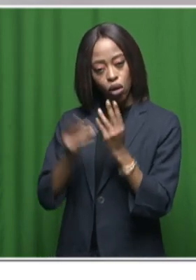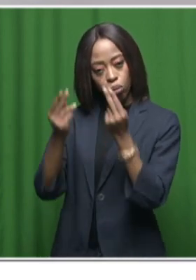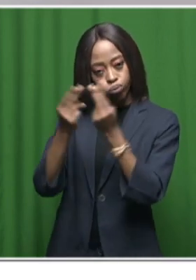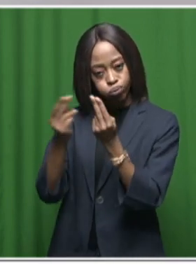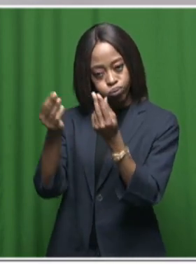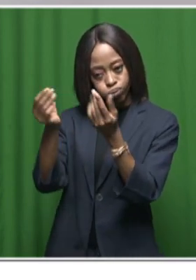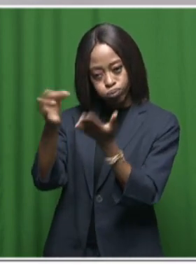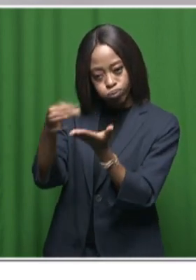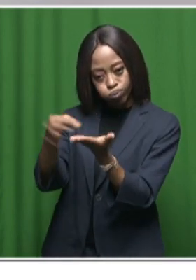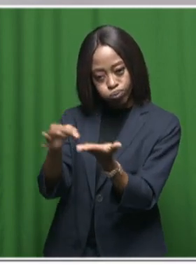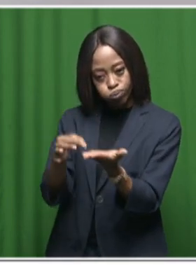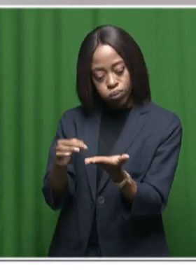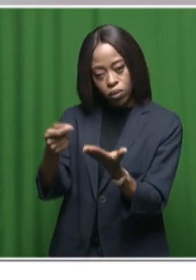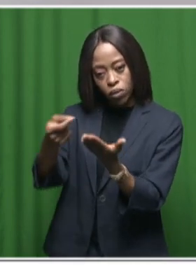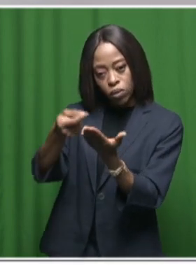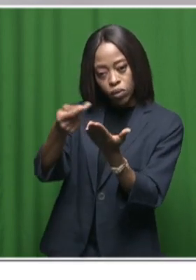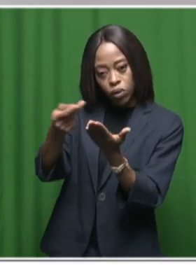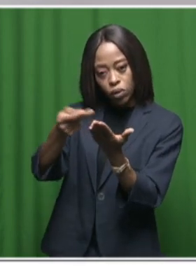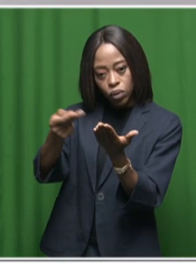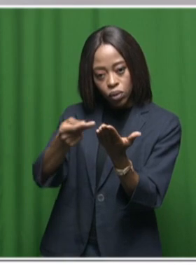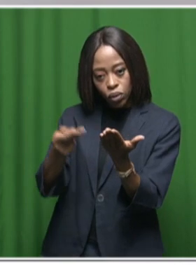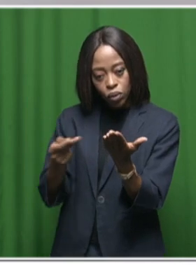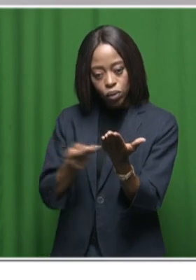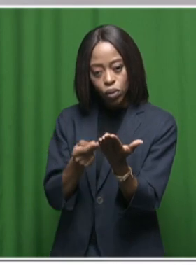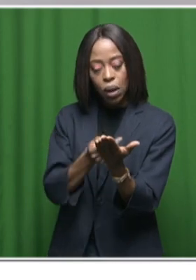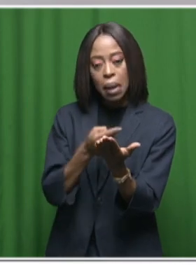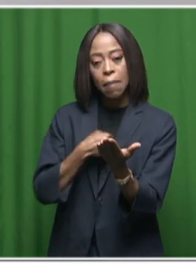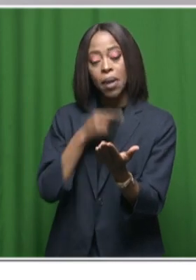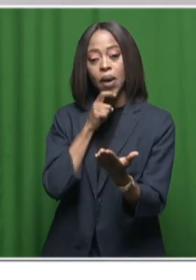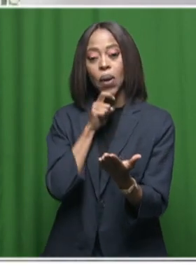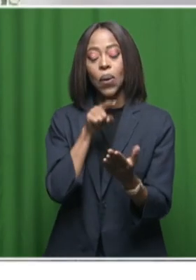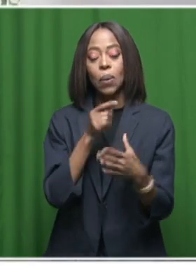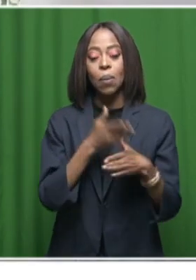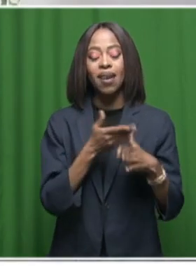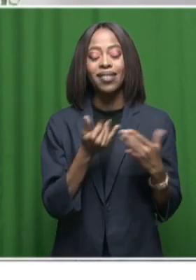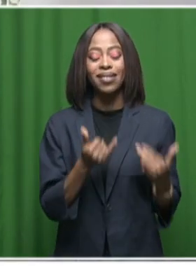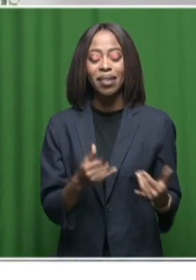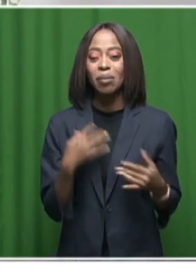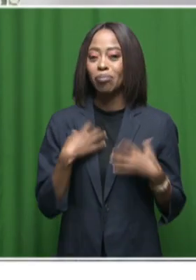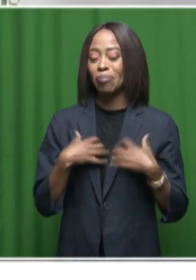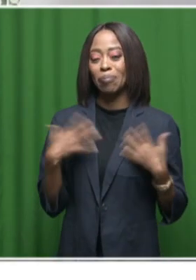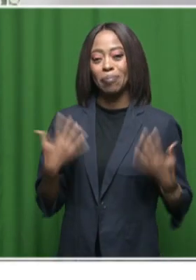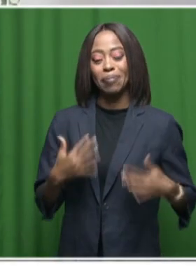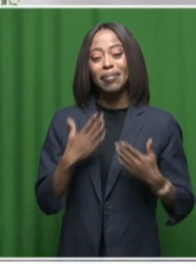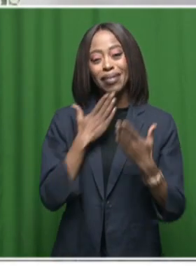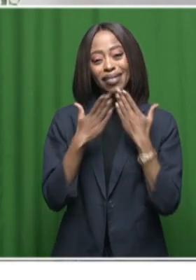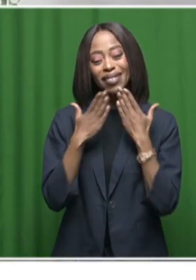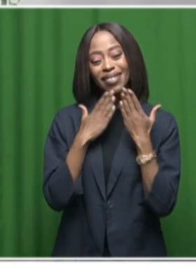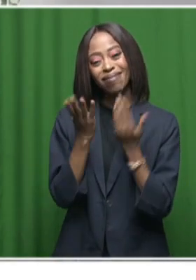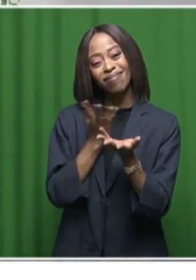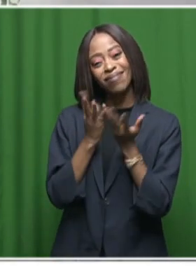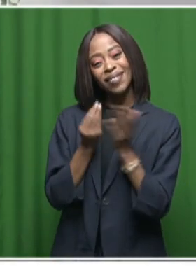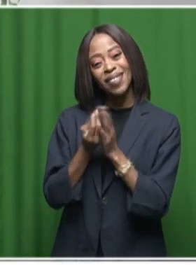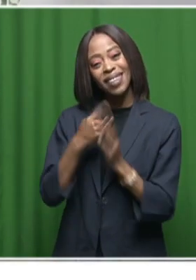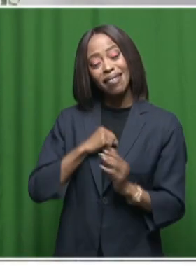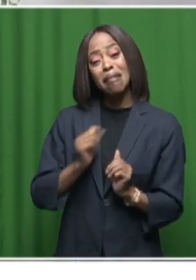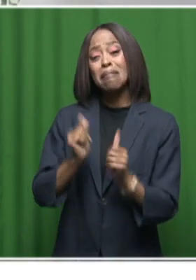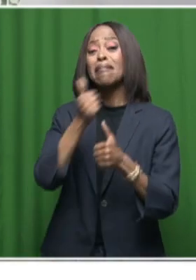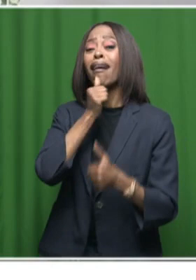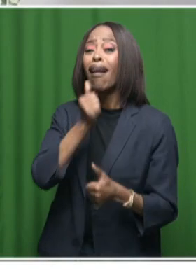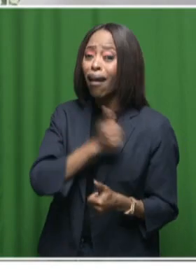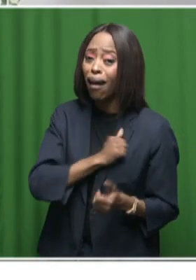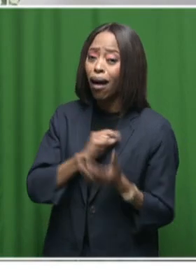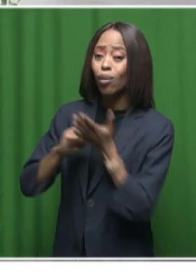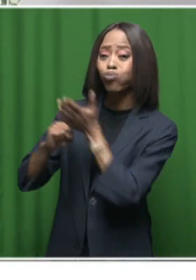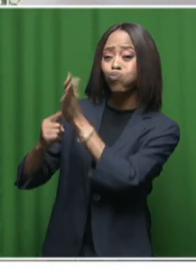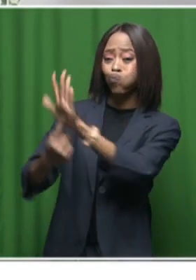still used in my work today. You know what, it's fascinating. Bevan, thank you so much for talking to us. Good luck with the exhibition